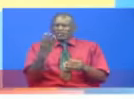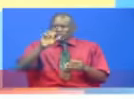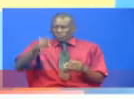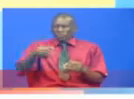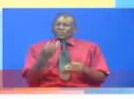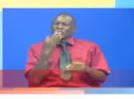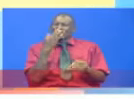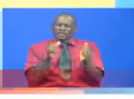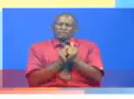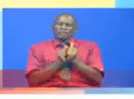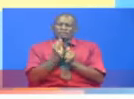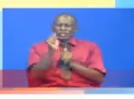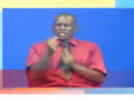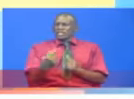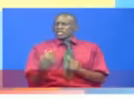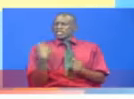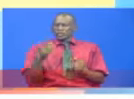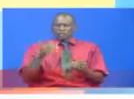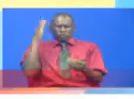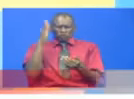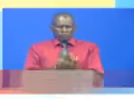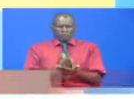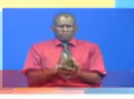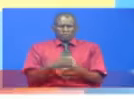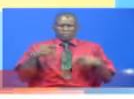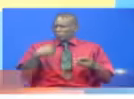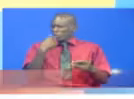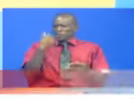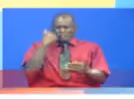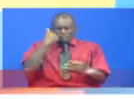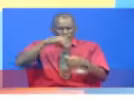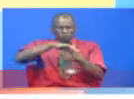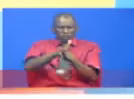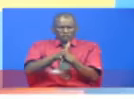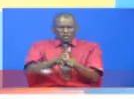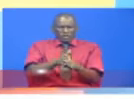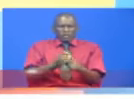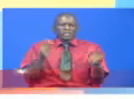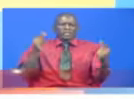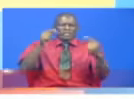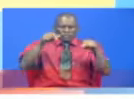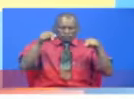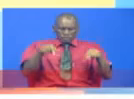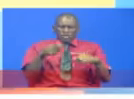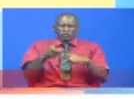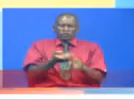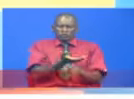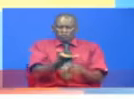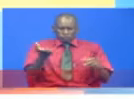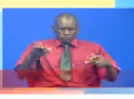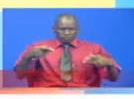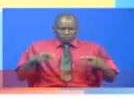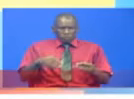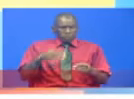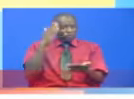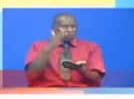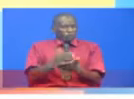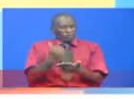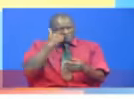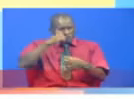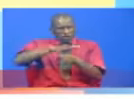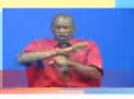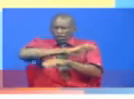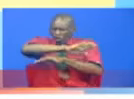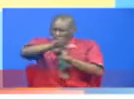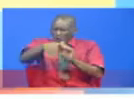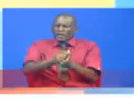34,315 the number of confirmed positive cases. From the cases, all are